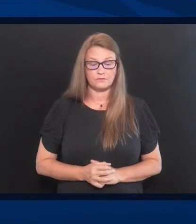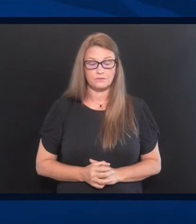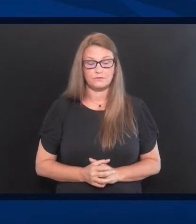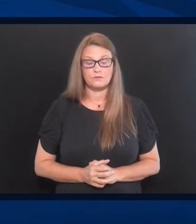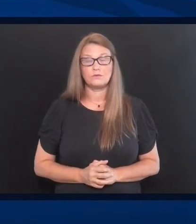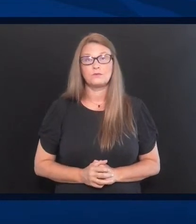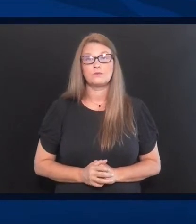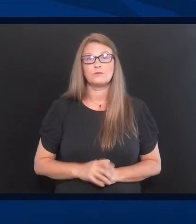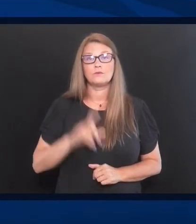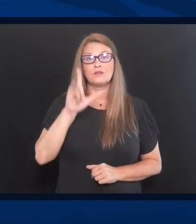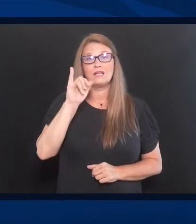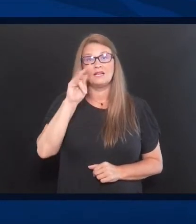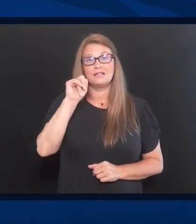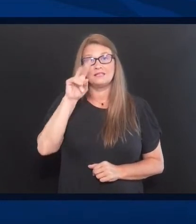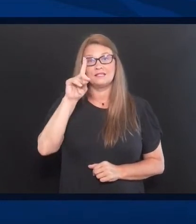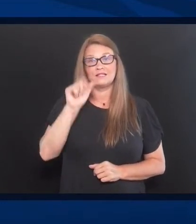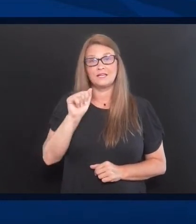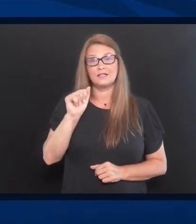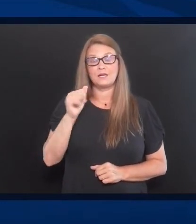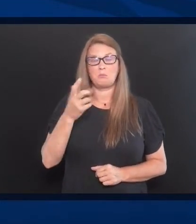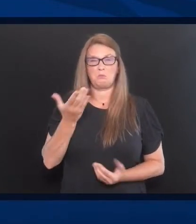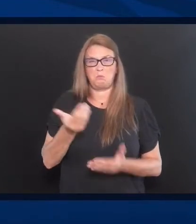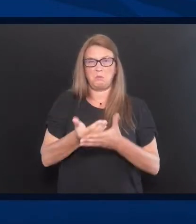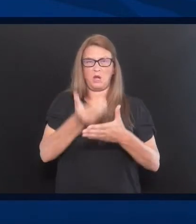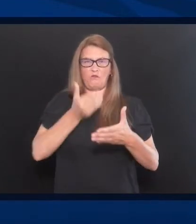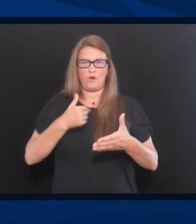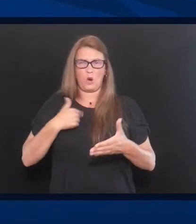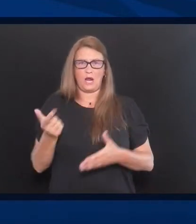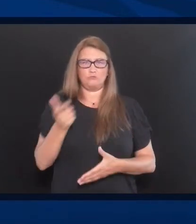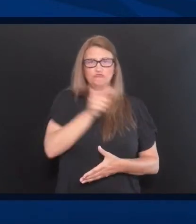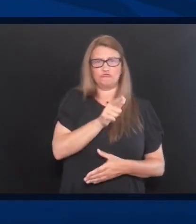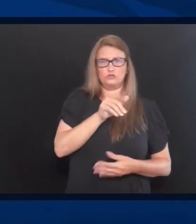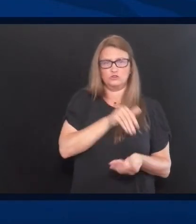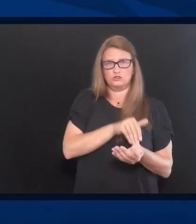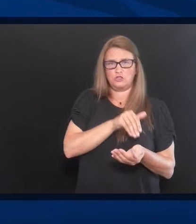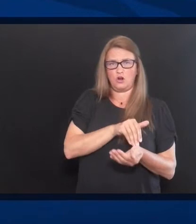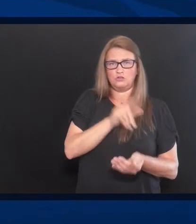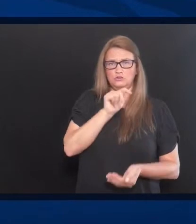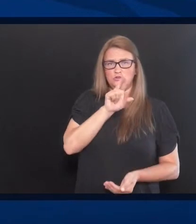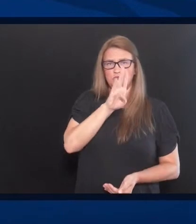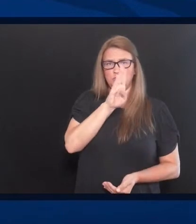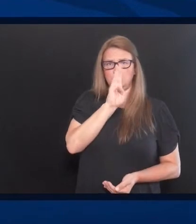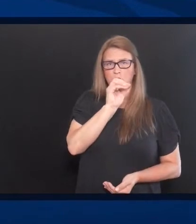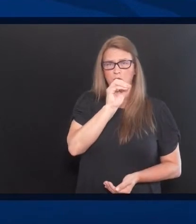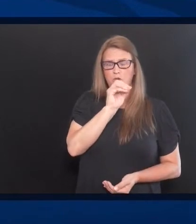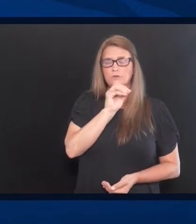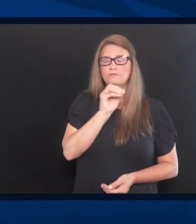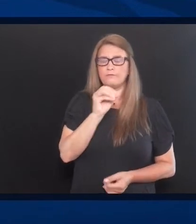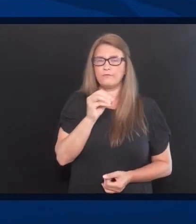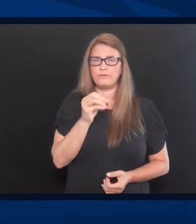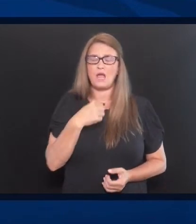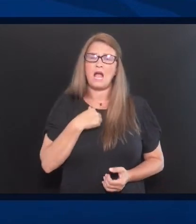Linda, before we go to Doc, let me just say this. You know,